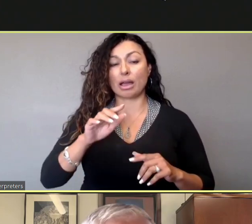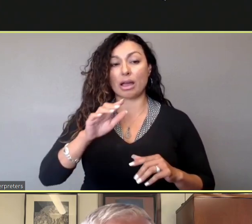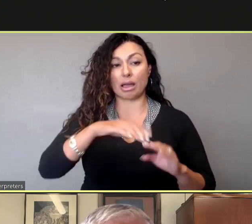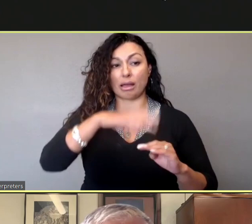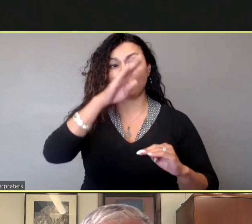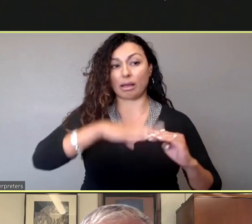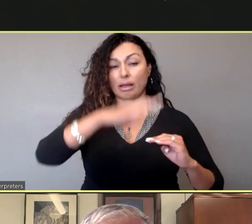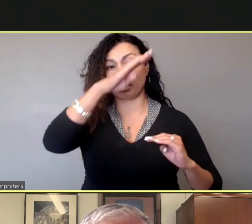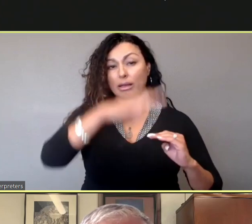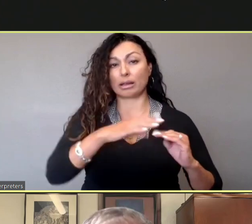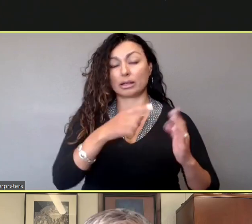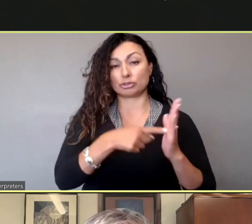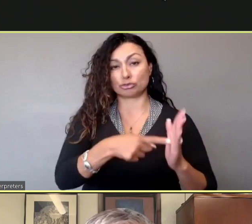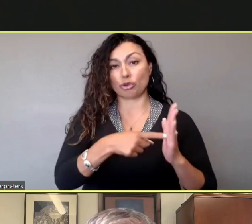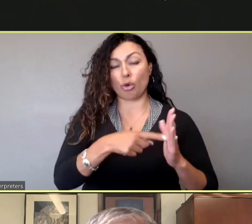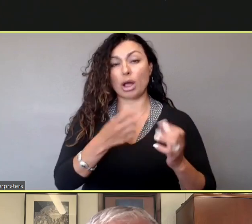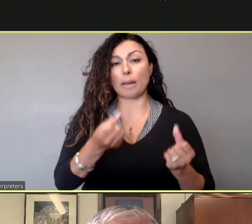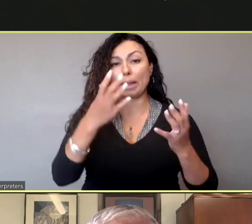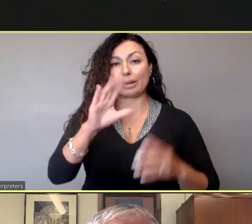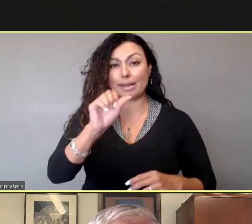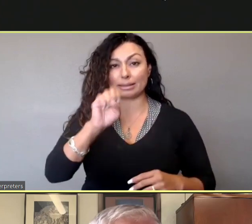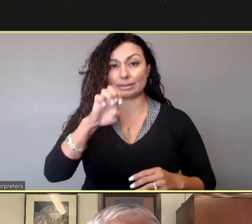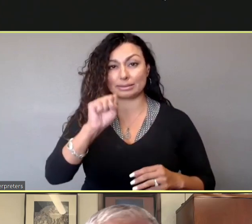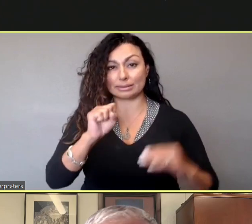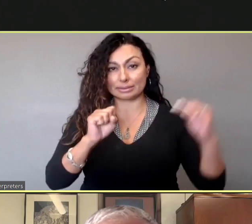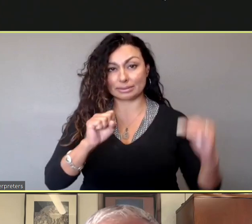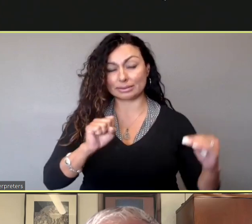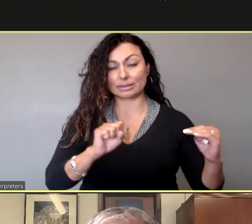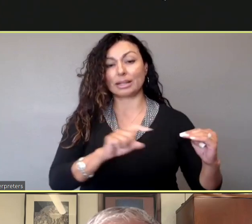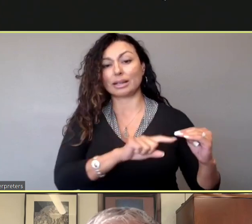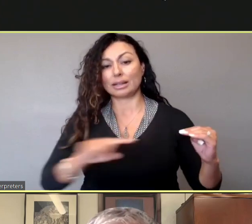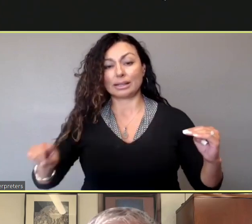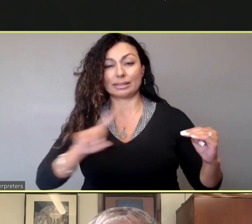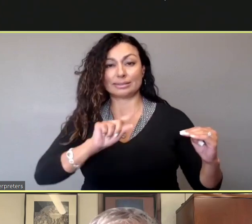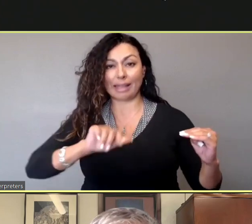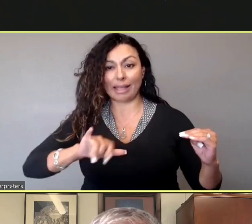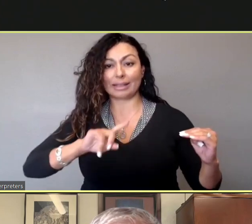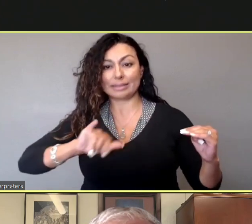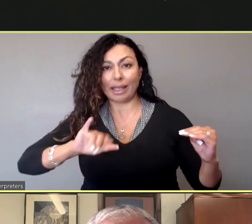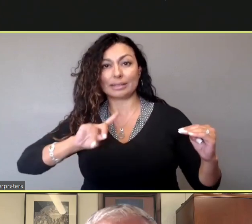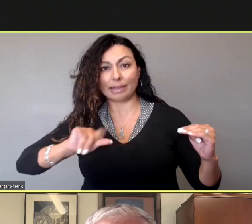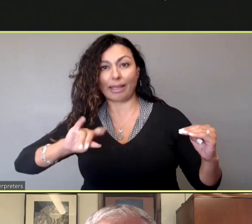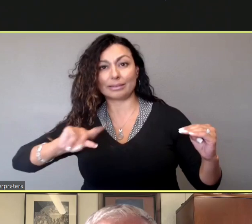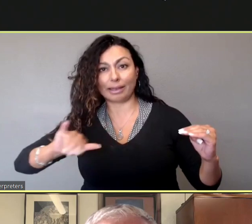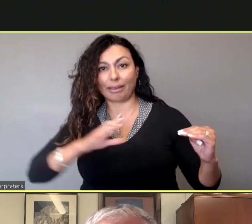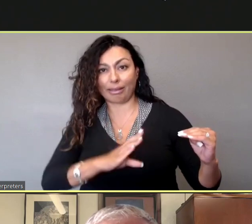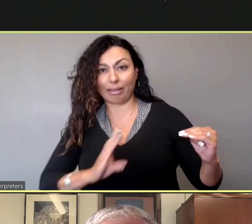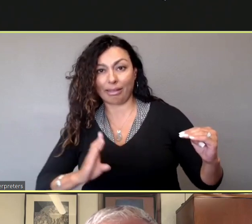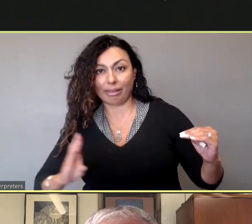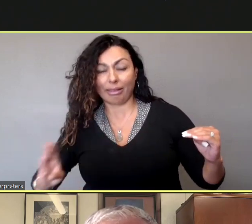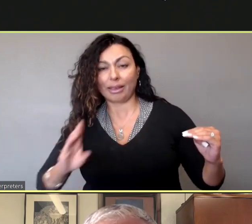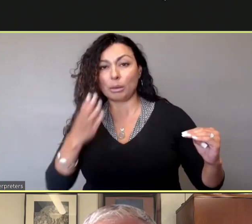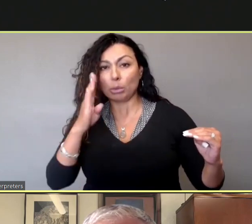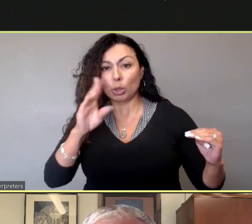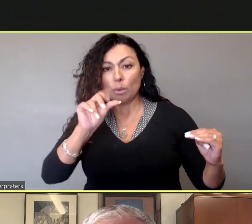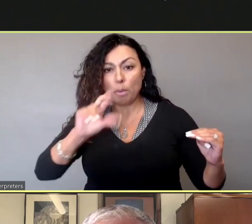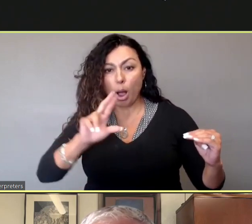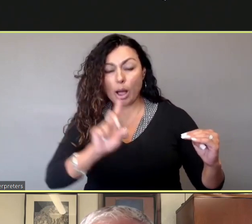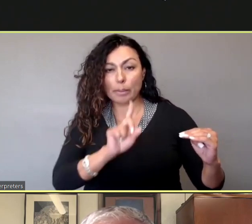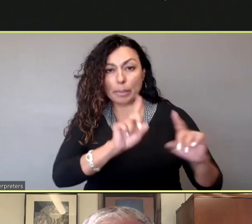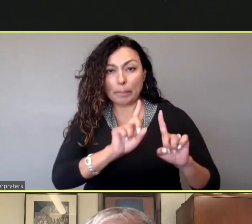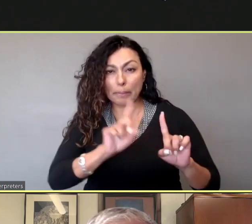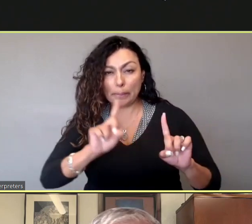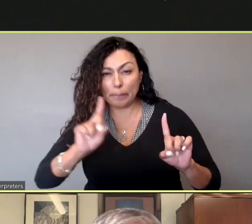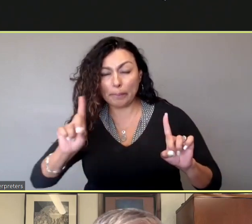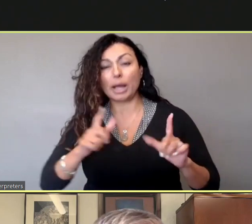it reflects the number of cases. And then this is actually day by day by day, those little blue bars that stick up. And then